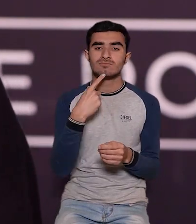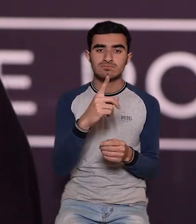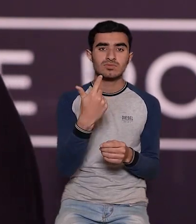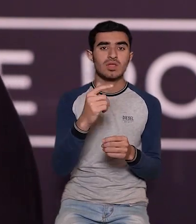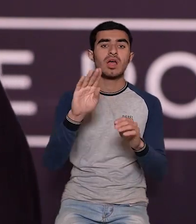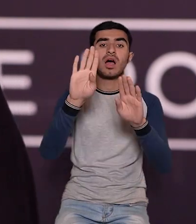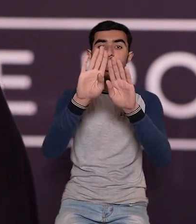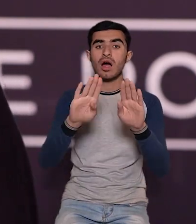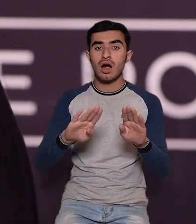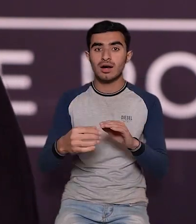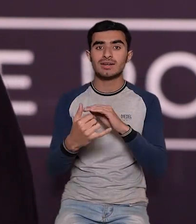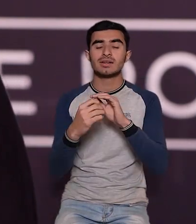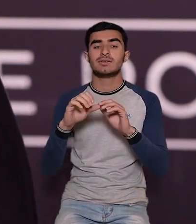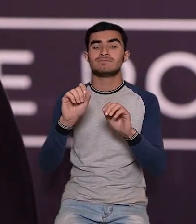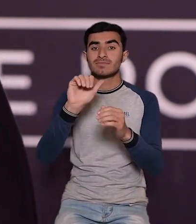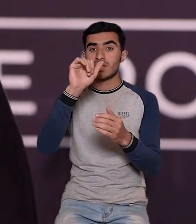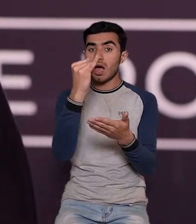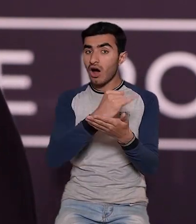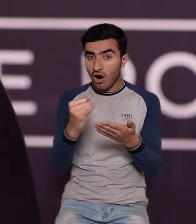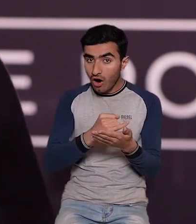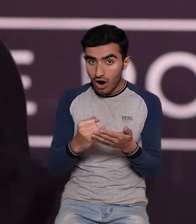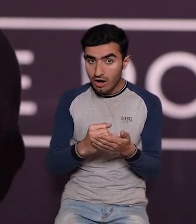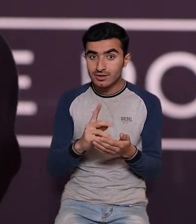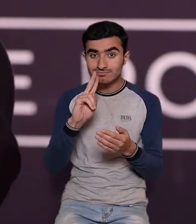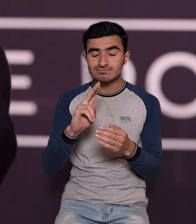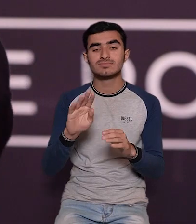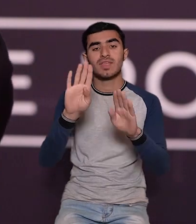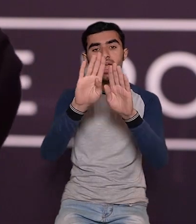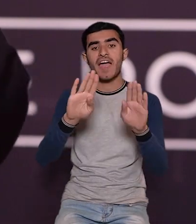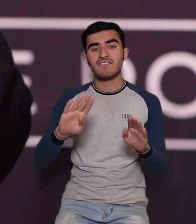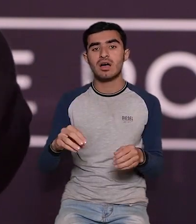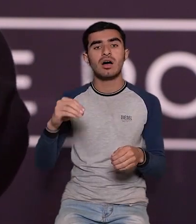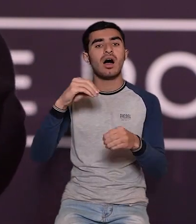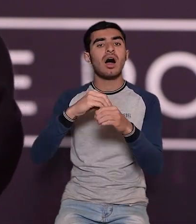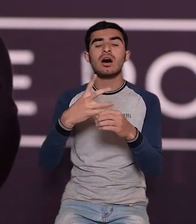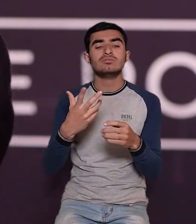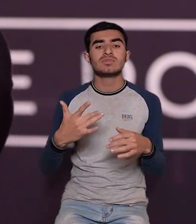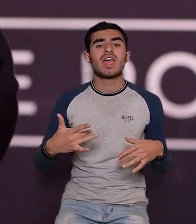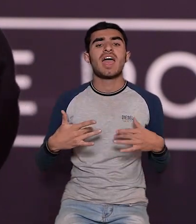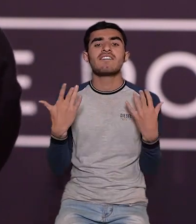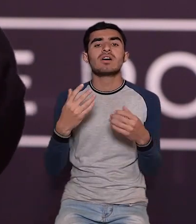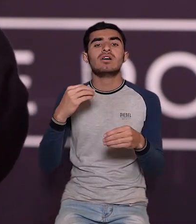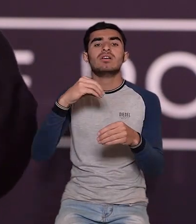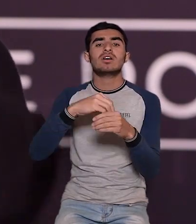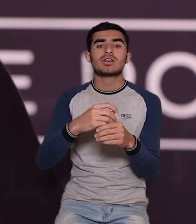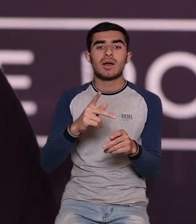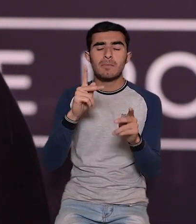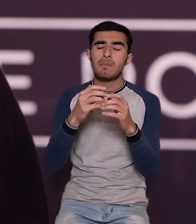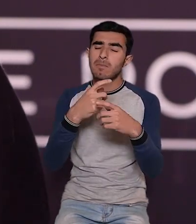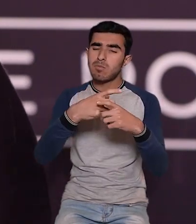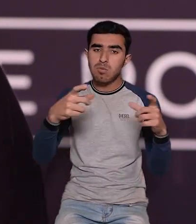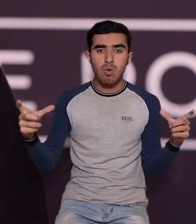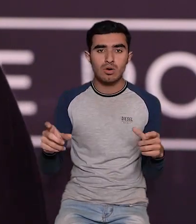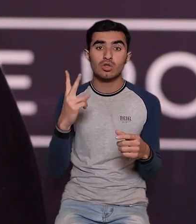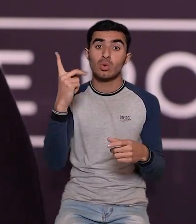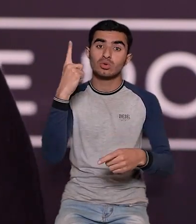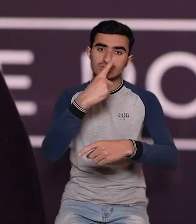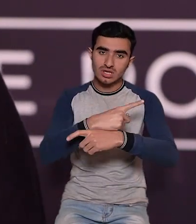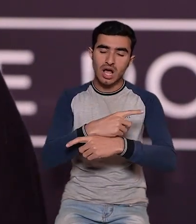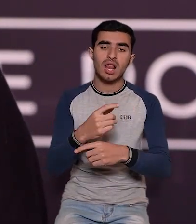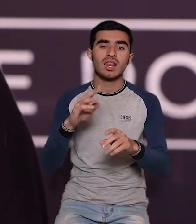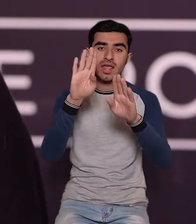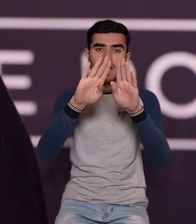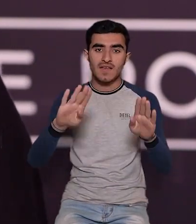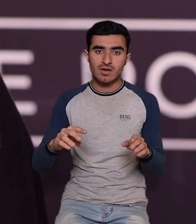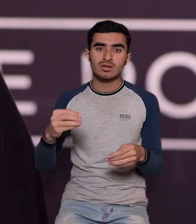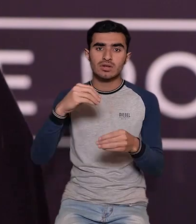biennial is an art event that happens in a country every 2 years. It is one of the biggest art events that the country hosts. It's a